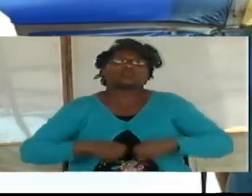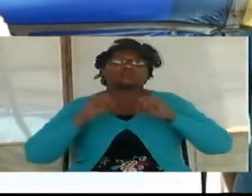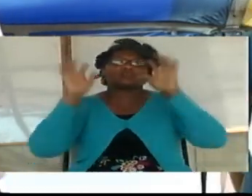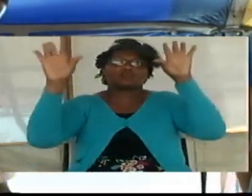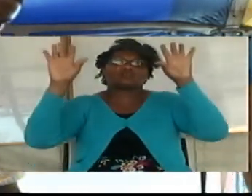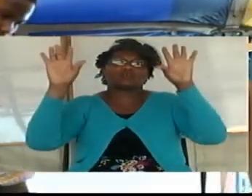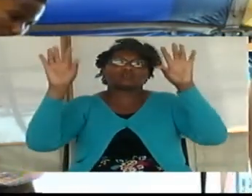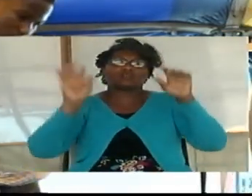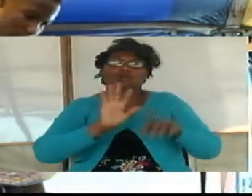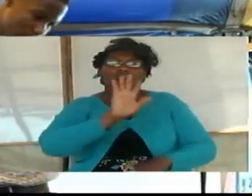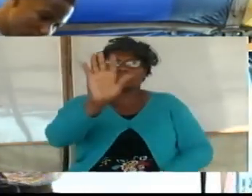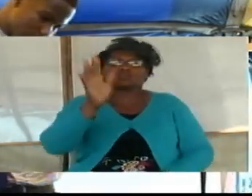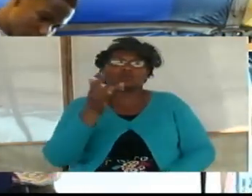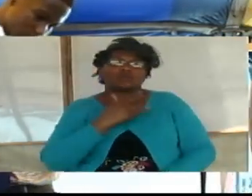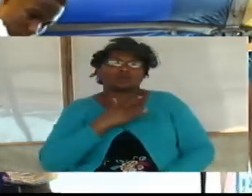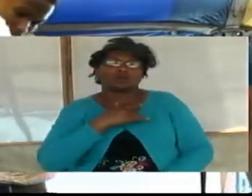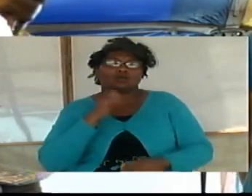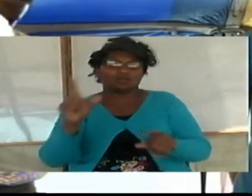living God. We pray for